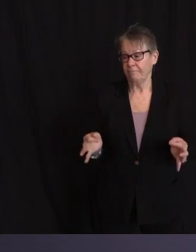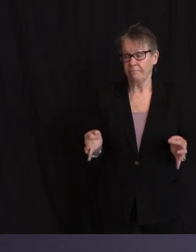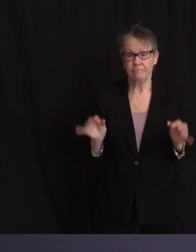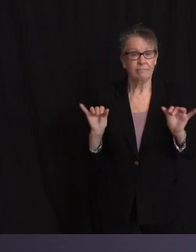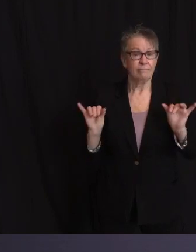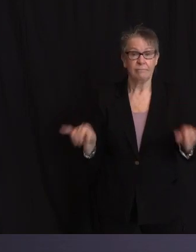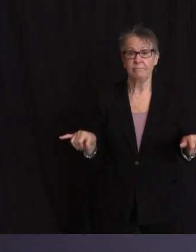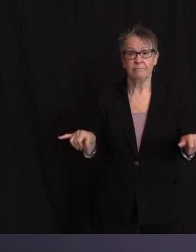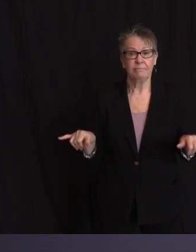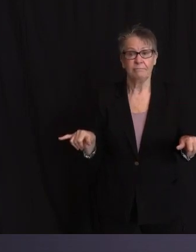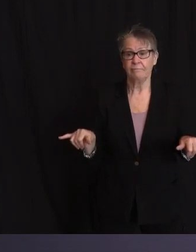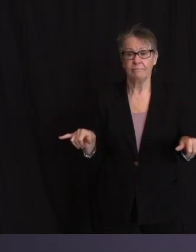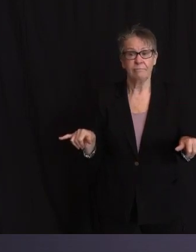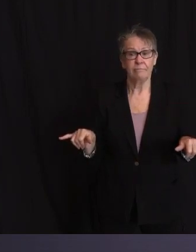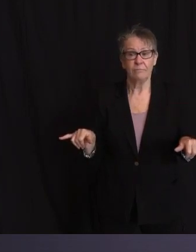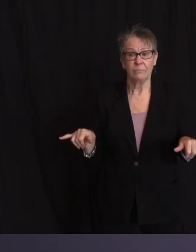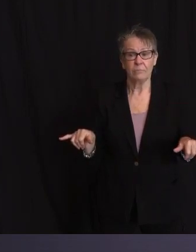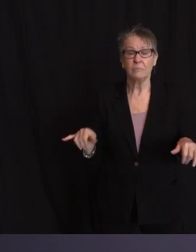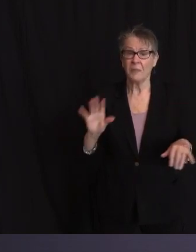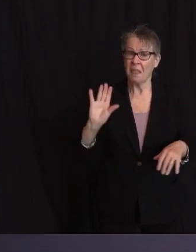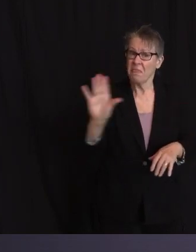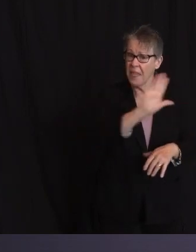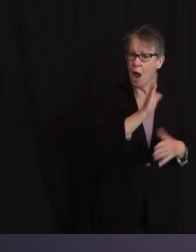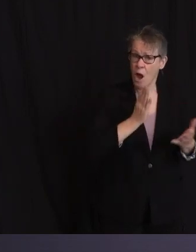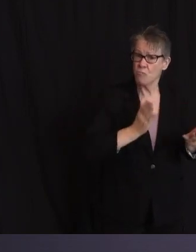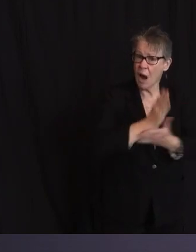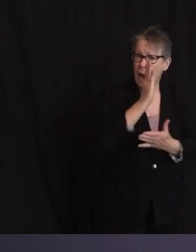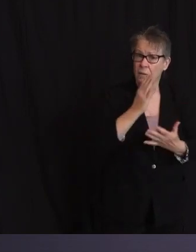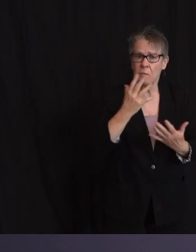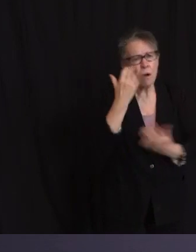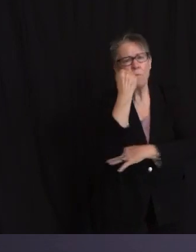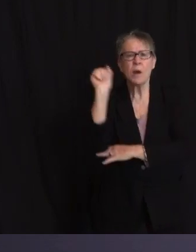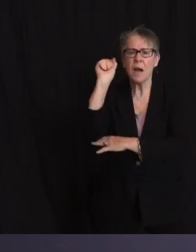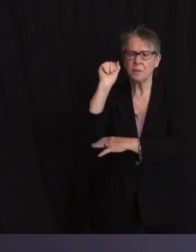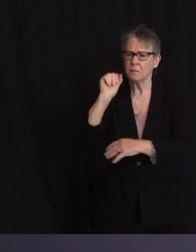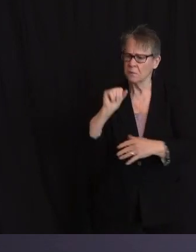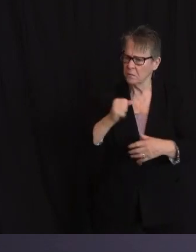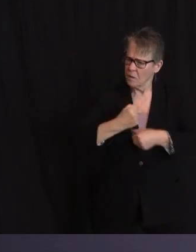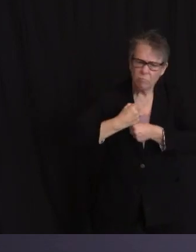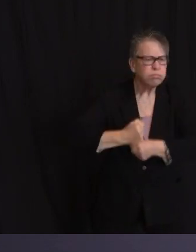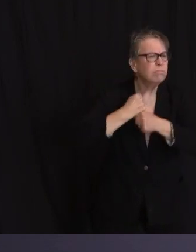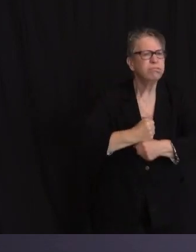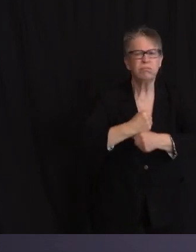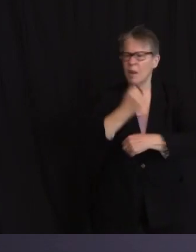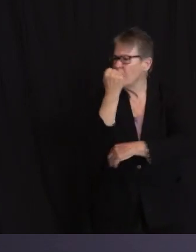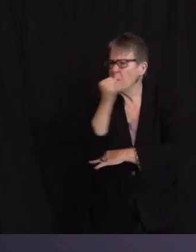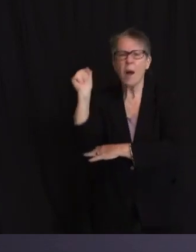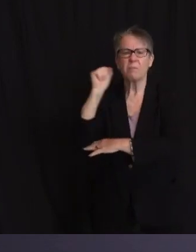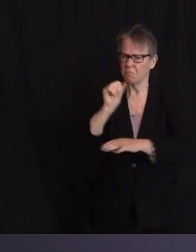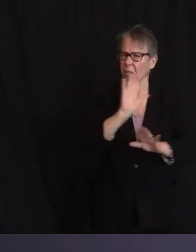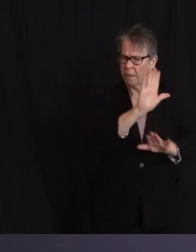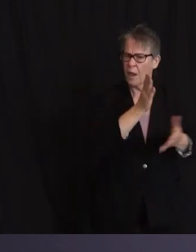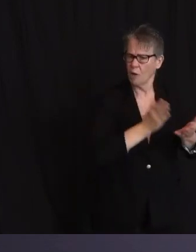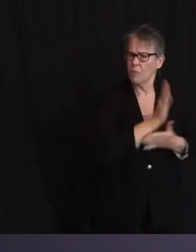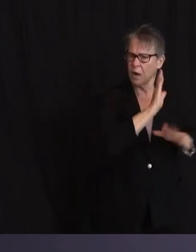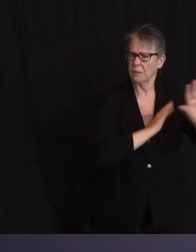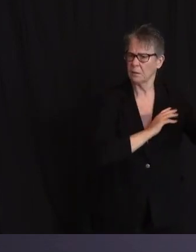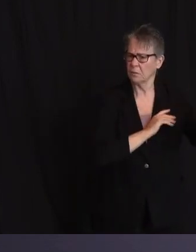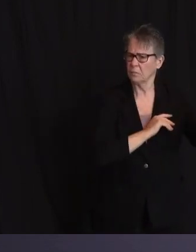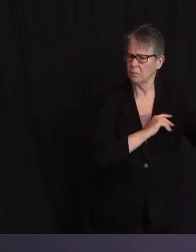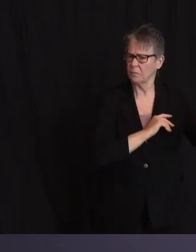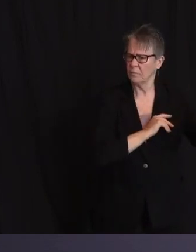about it. They have a right to protest. I would prefer that they somehow do this virtually and that they're not out leaving